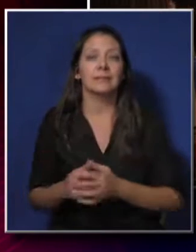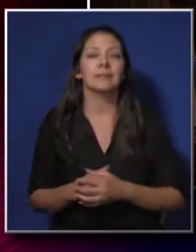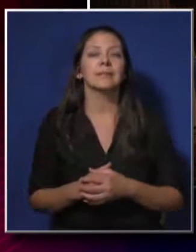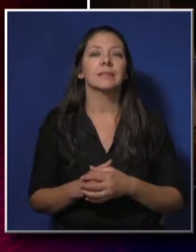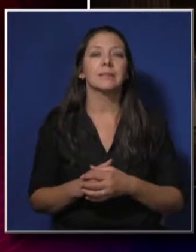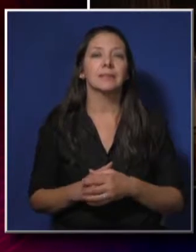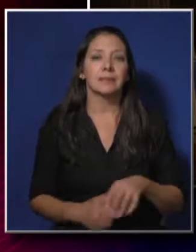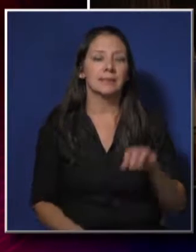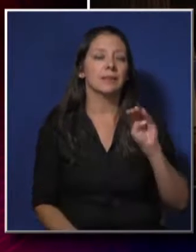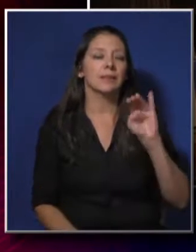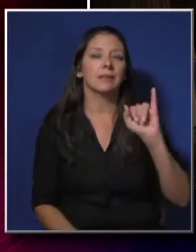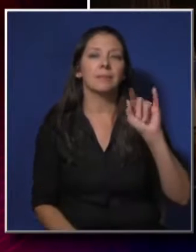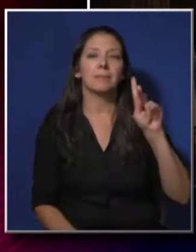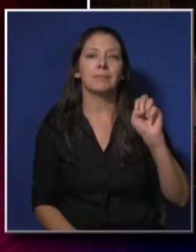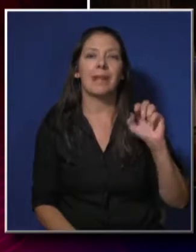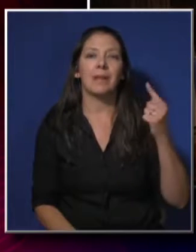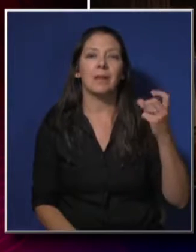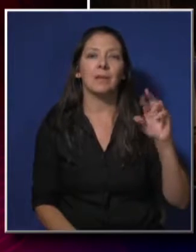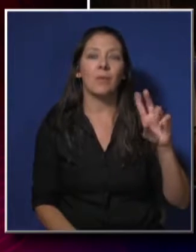Present. Mike Gordon.